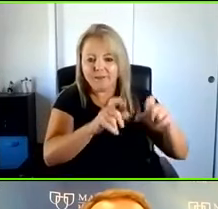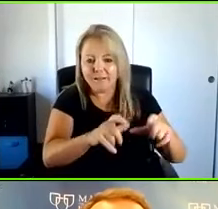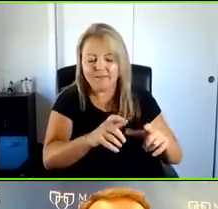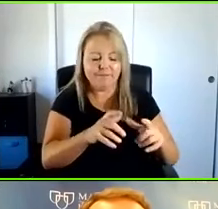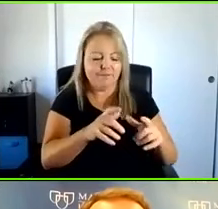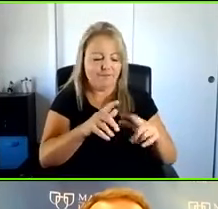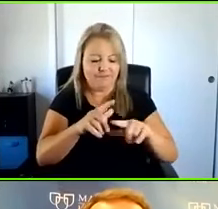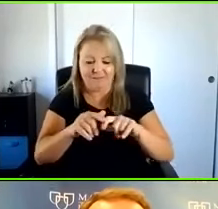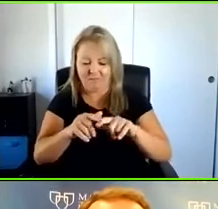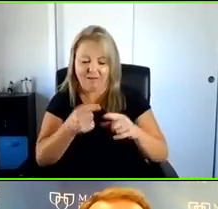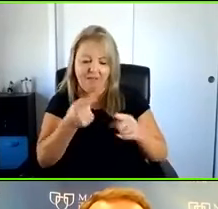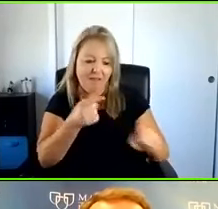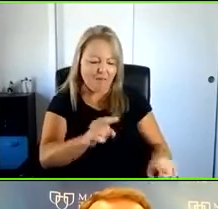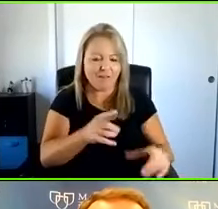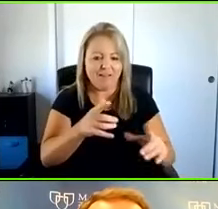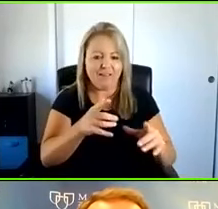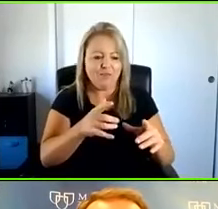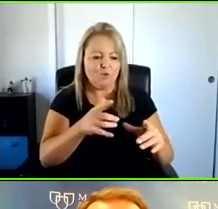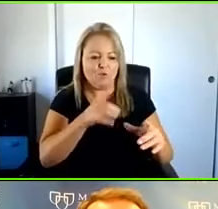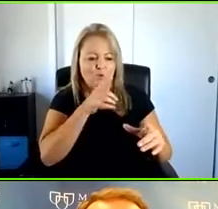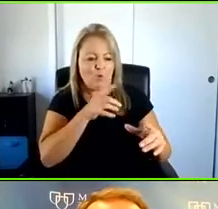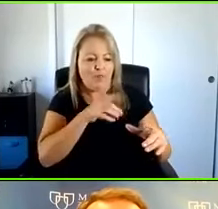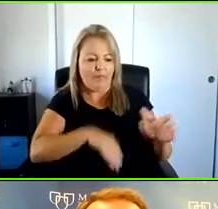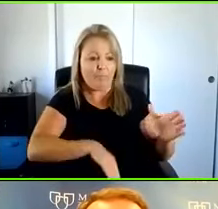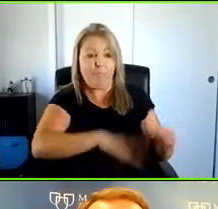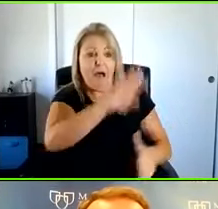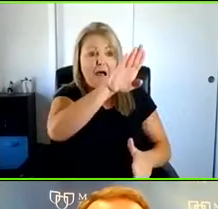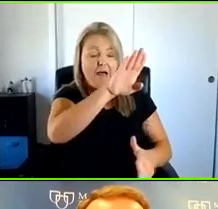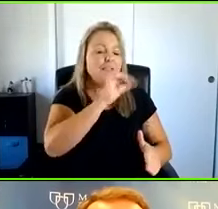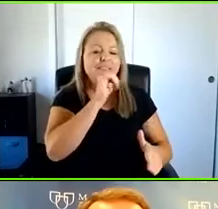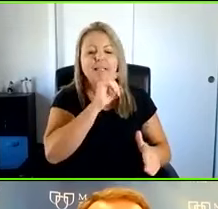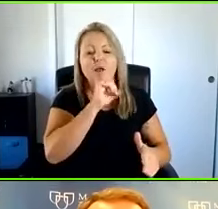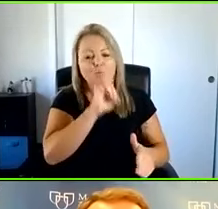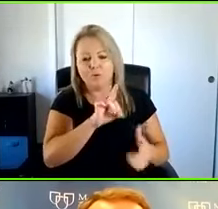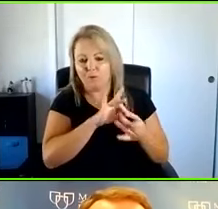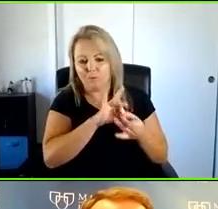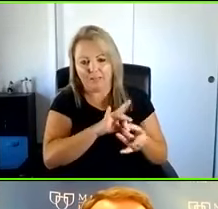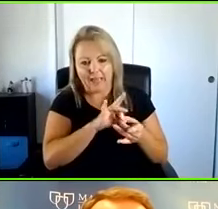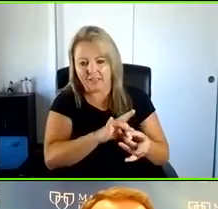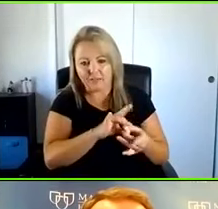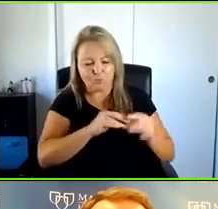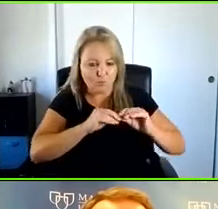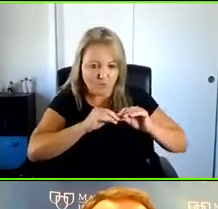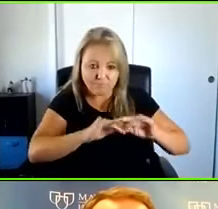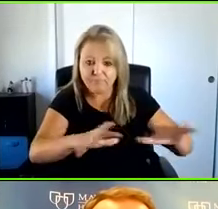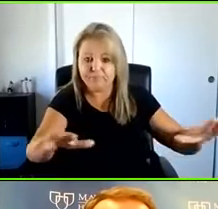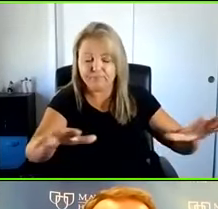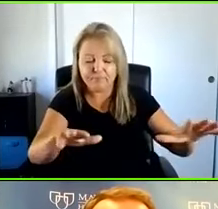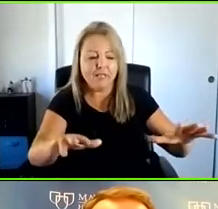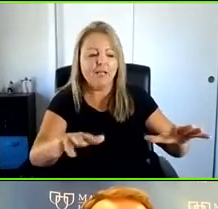longer period of time, and takes away those spikes that really are not, from an epidemiologic standpoint,